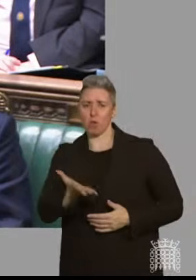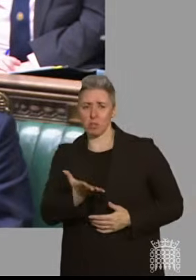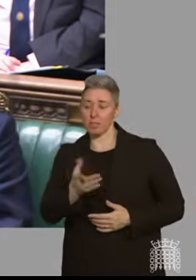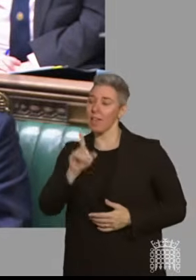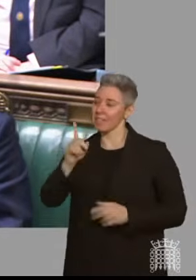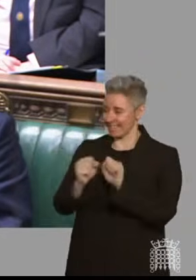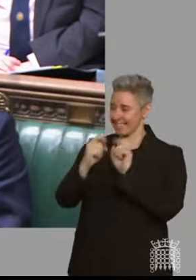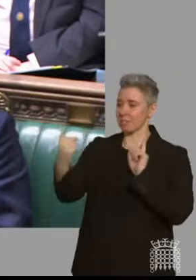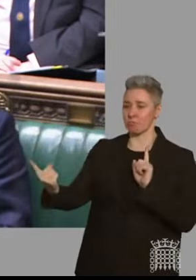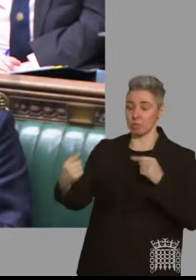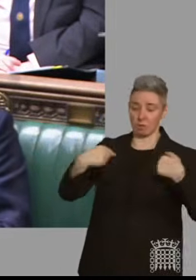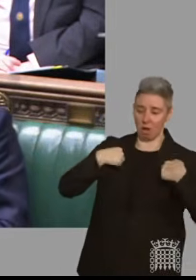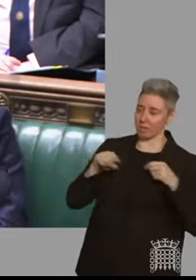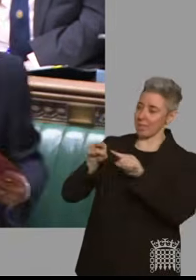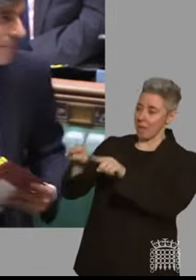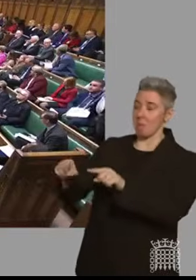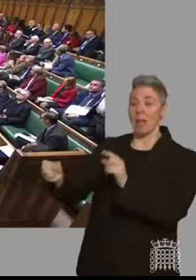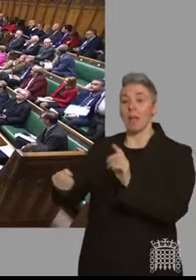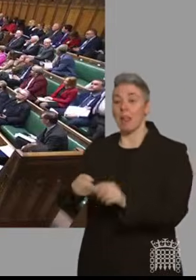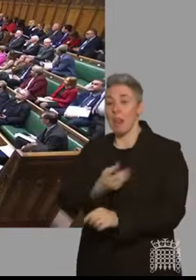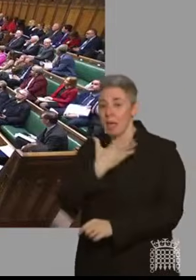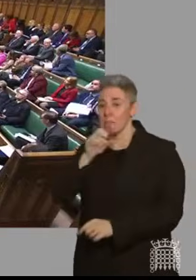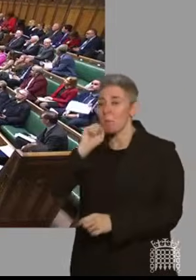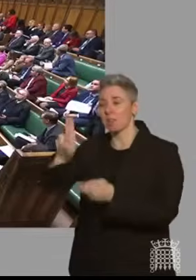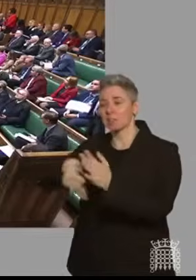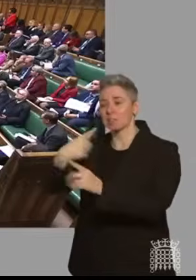the Conservatives will keep cutting them.